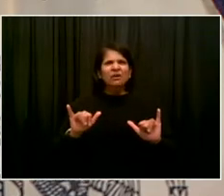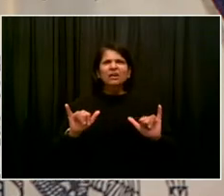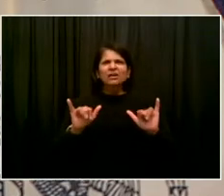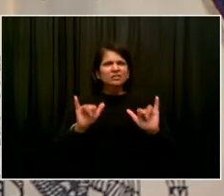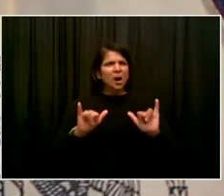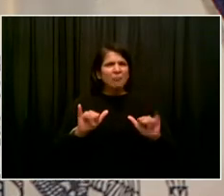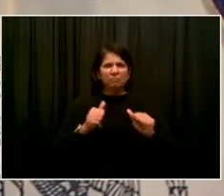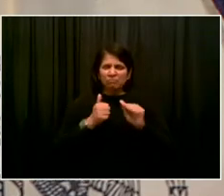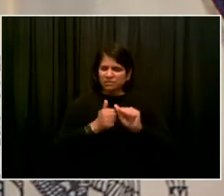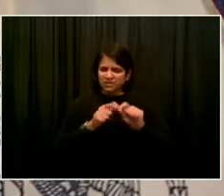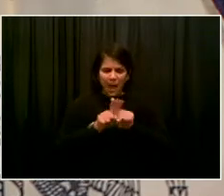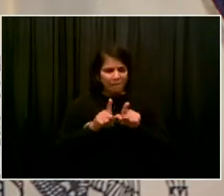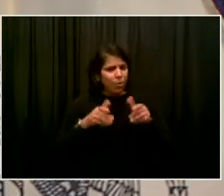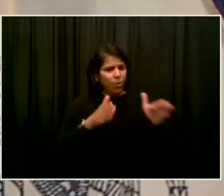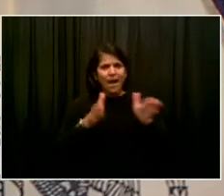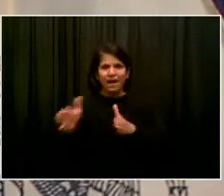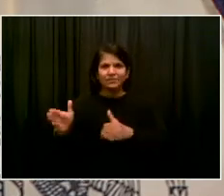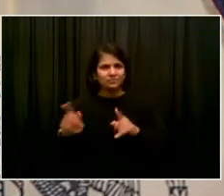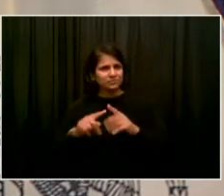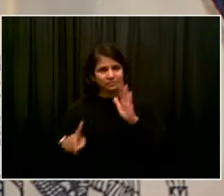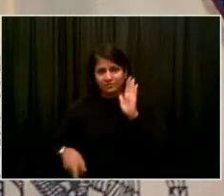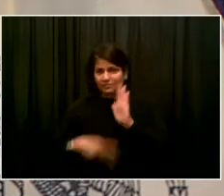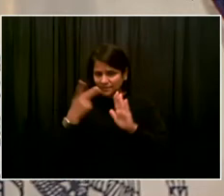grade levels. Thank you. Go ahead, Gwen.